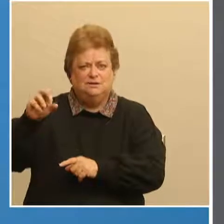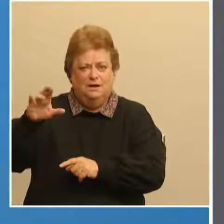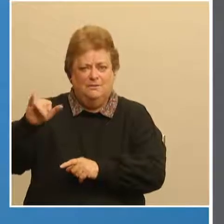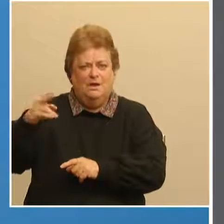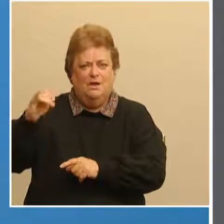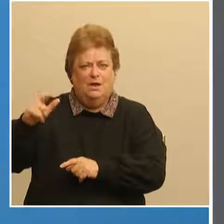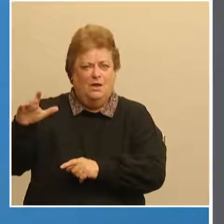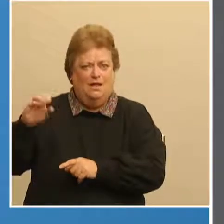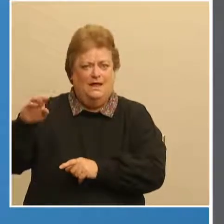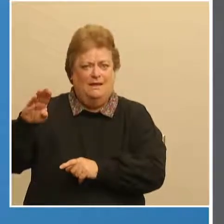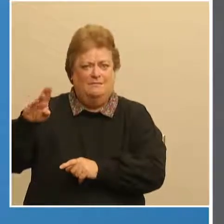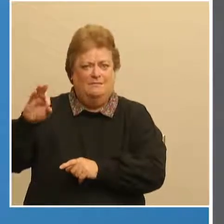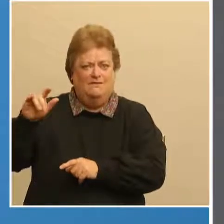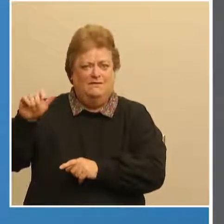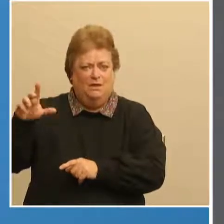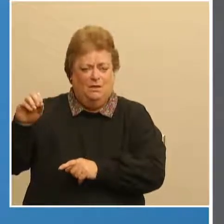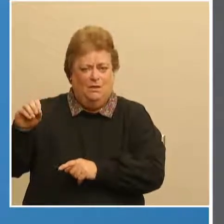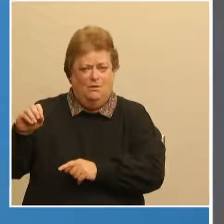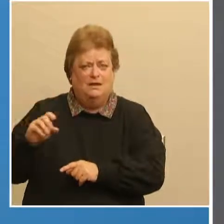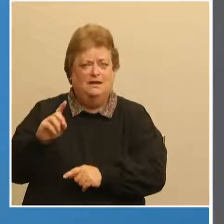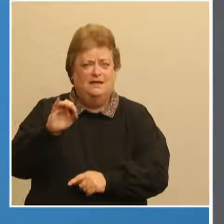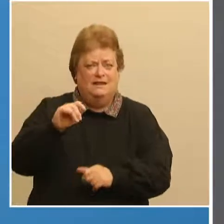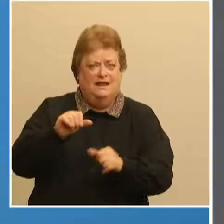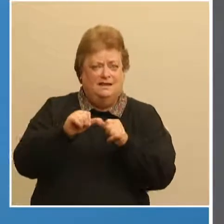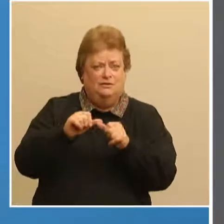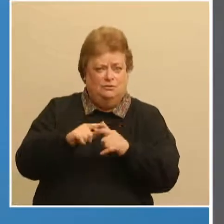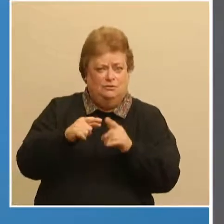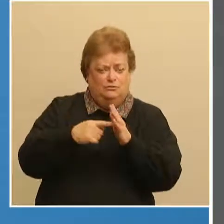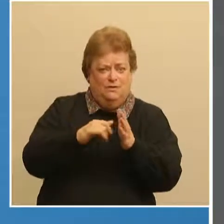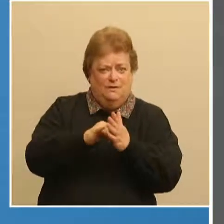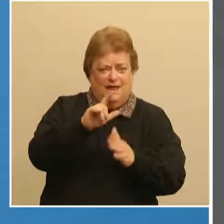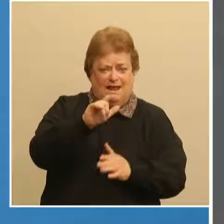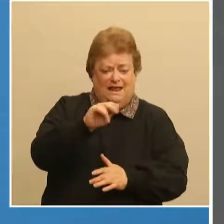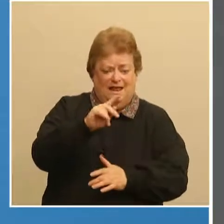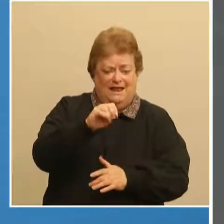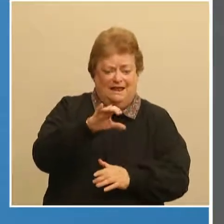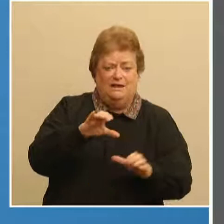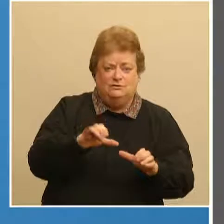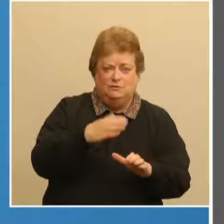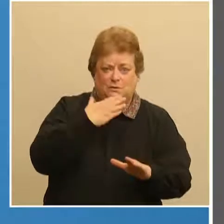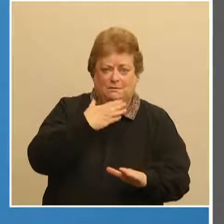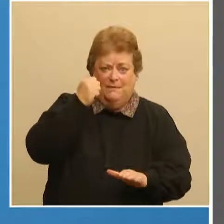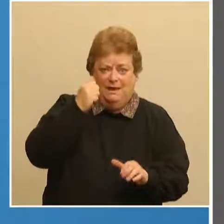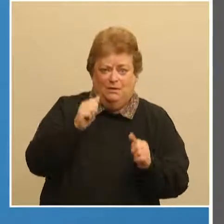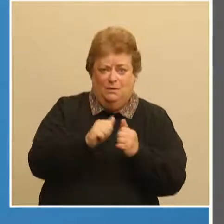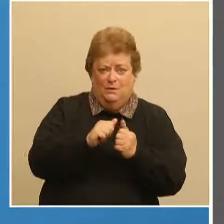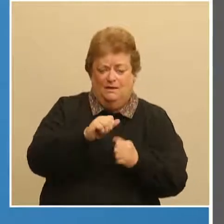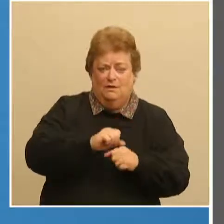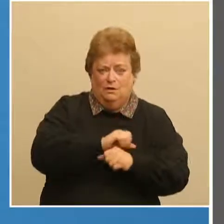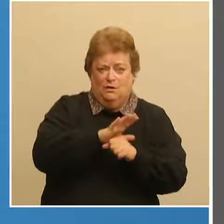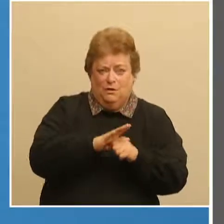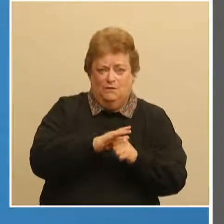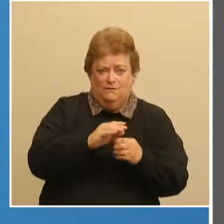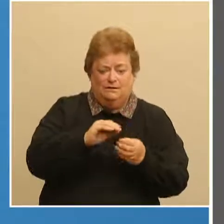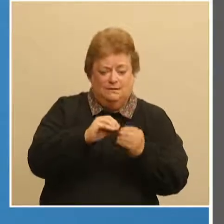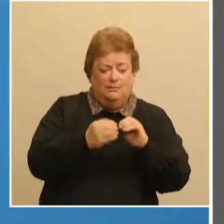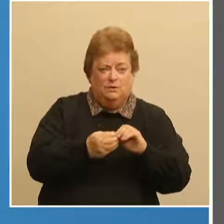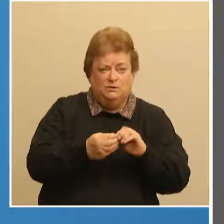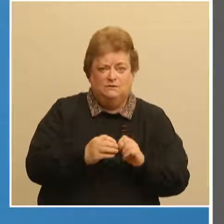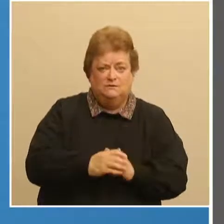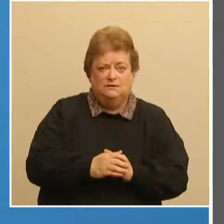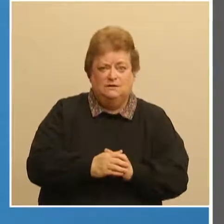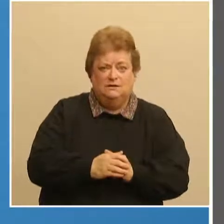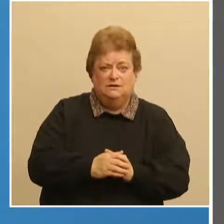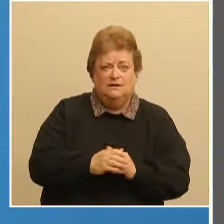counties. The data continues to show that Lancaster County has fared better with COVID case rates. This is the case rate